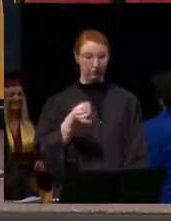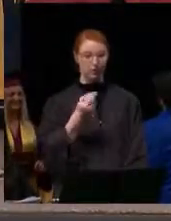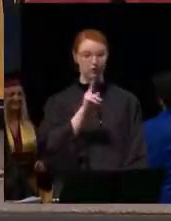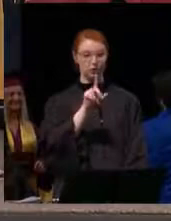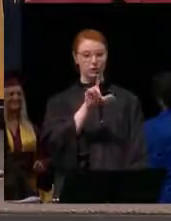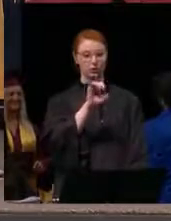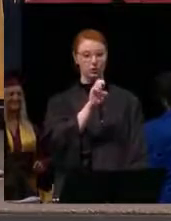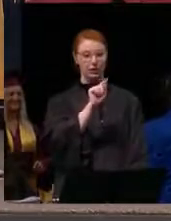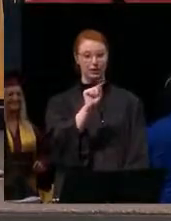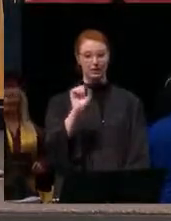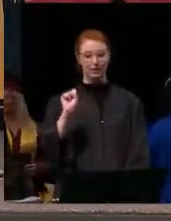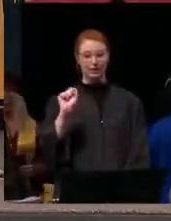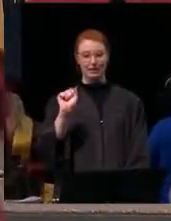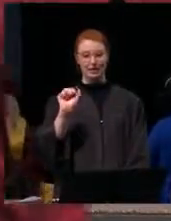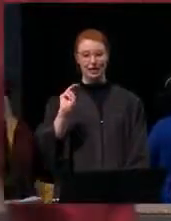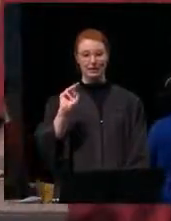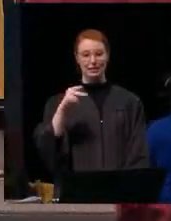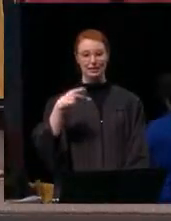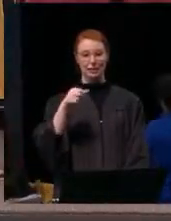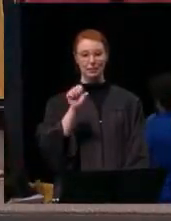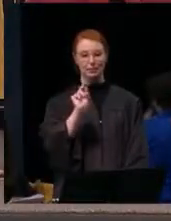Juliet Sampson.